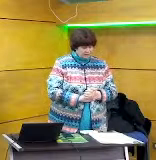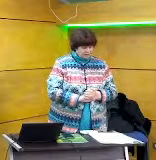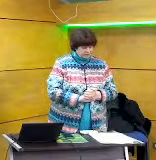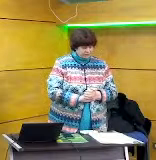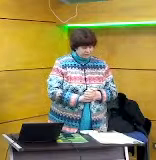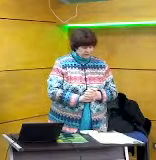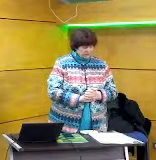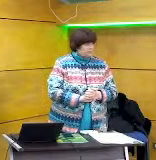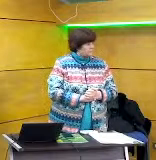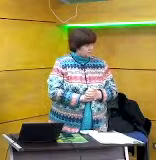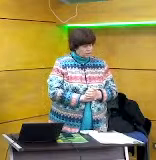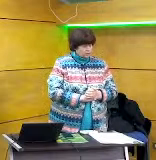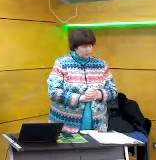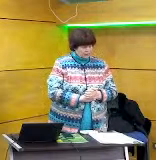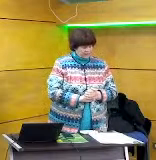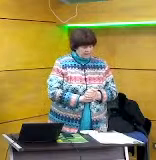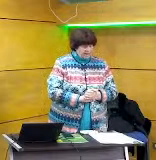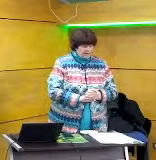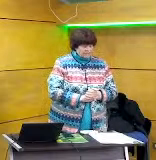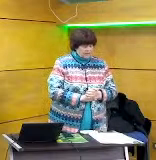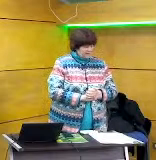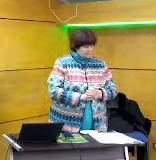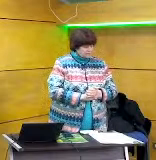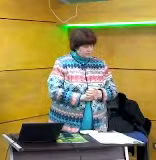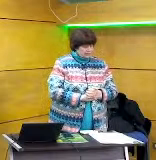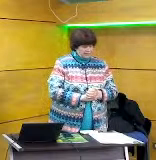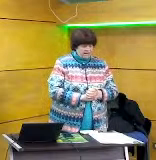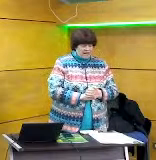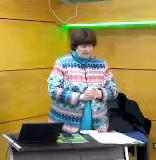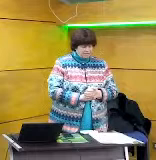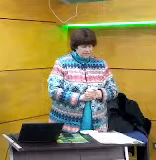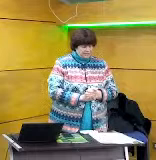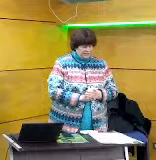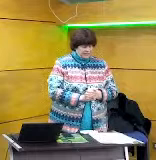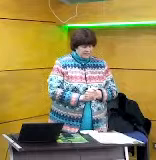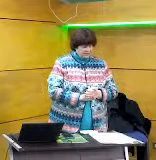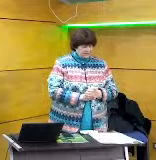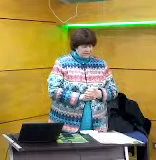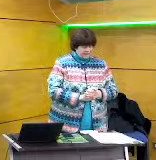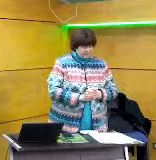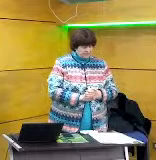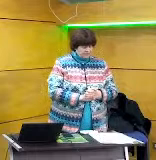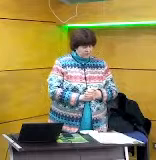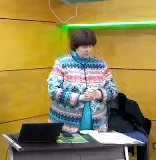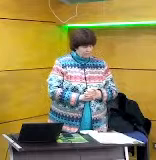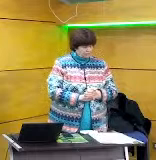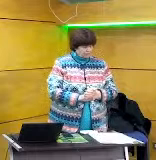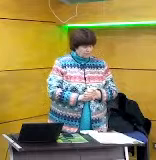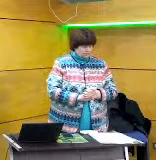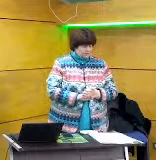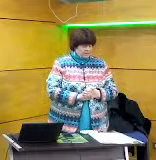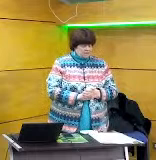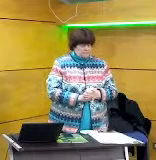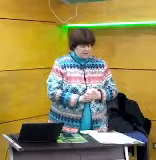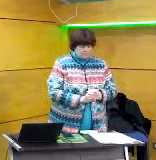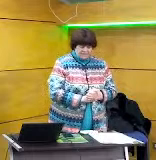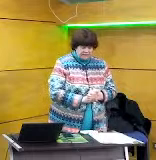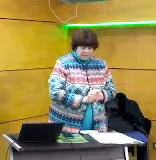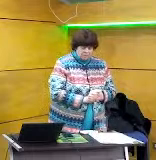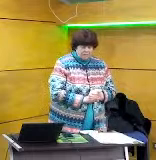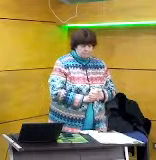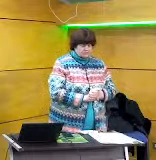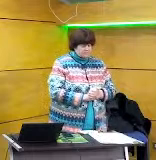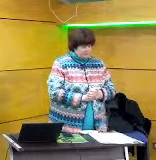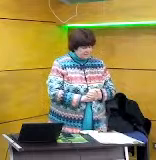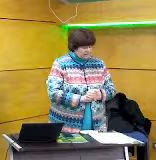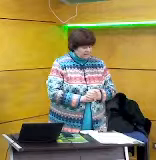developed enough to start working, and so consequently, every day, the last few months before birth, the baby can